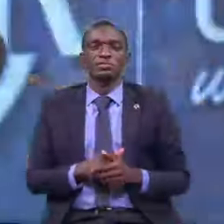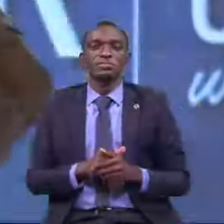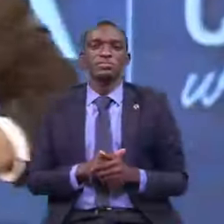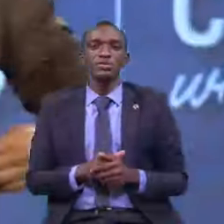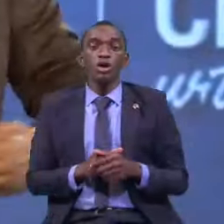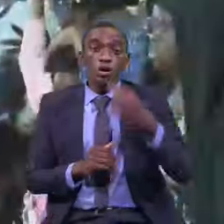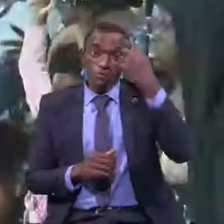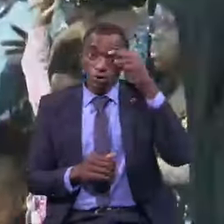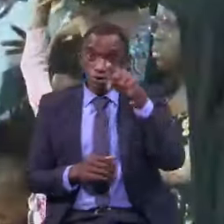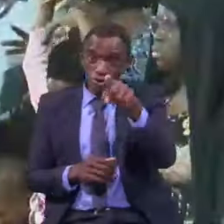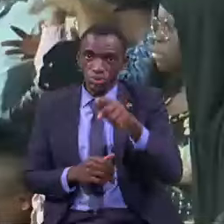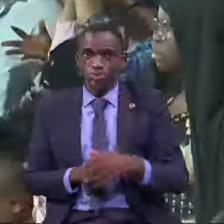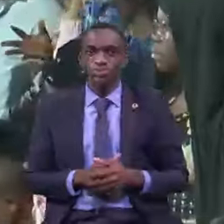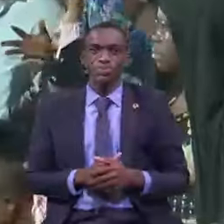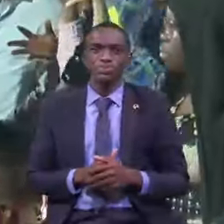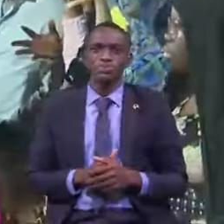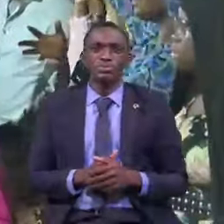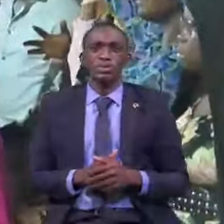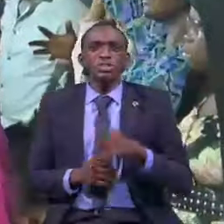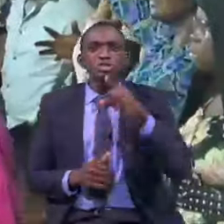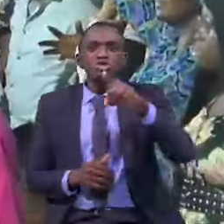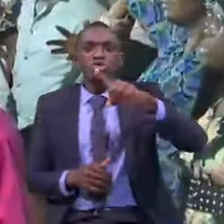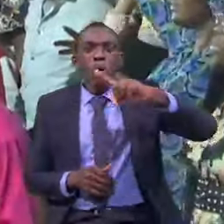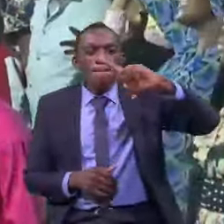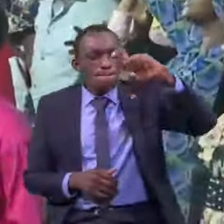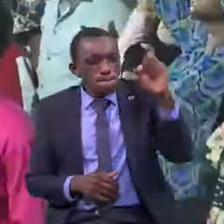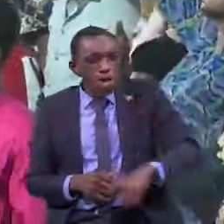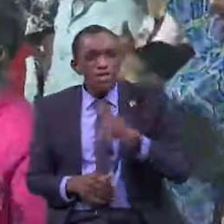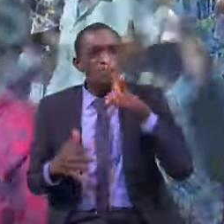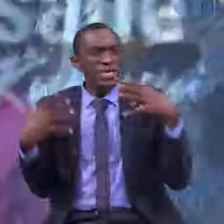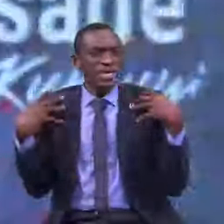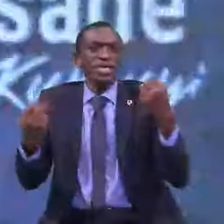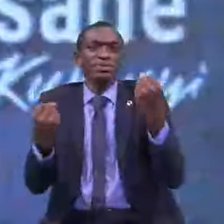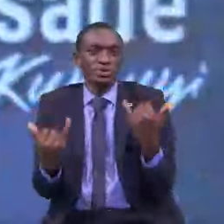you. You must be healed tonight.